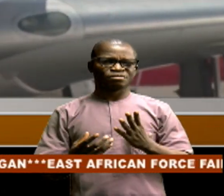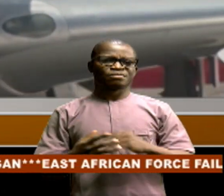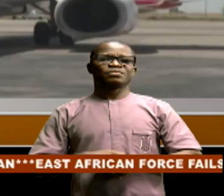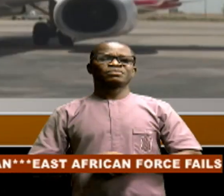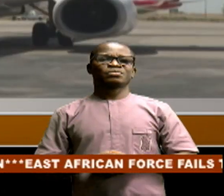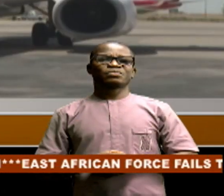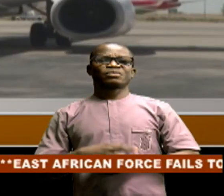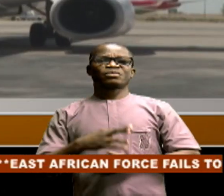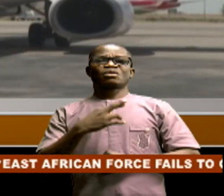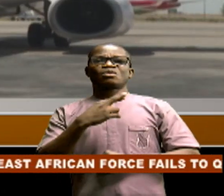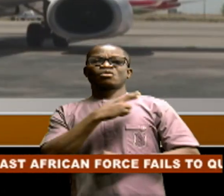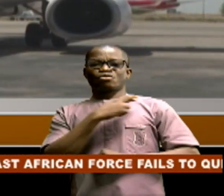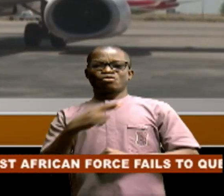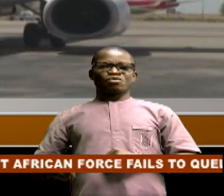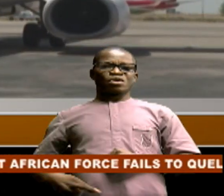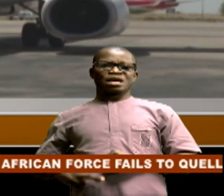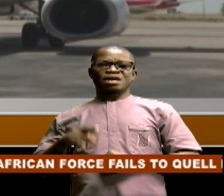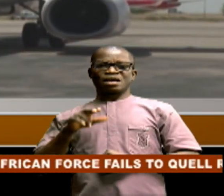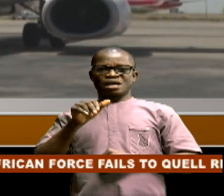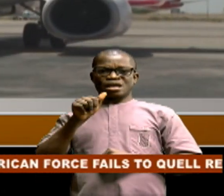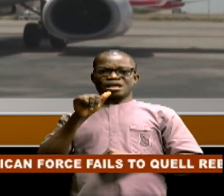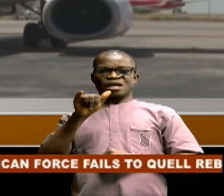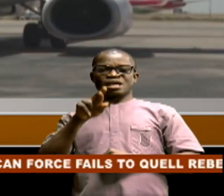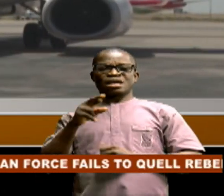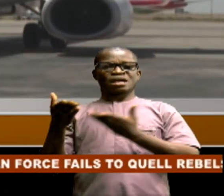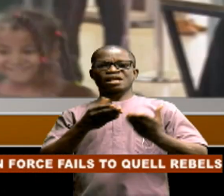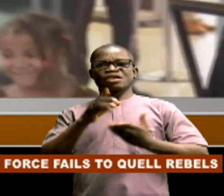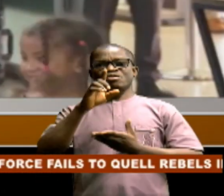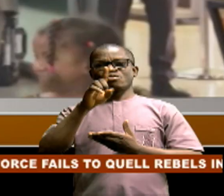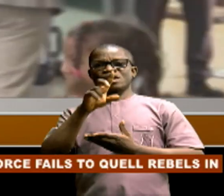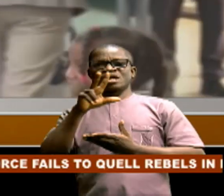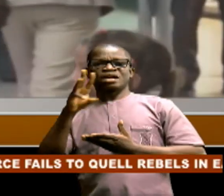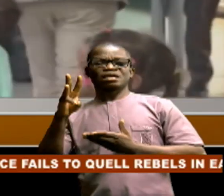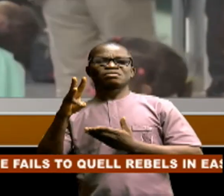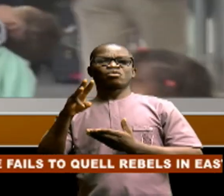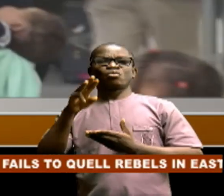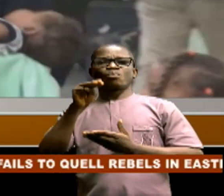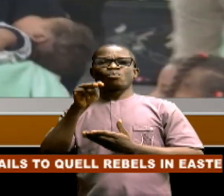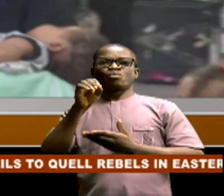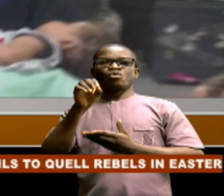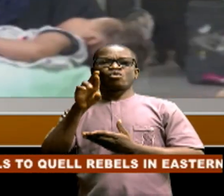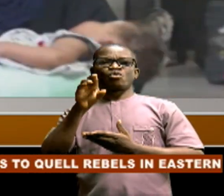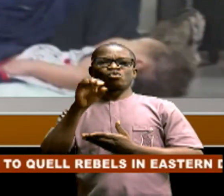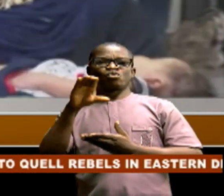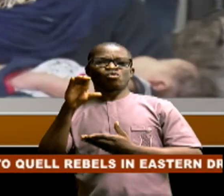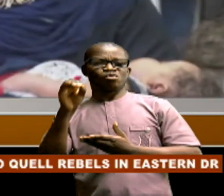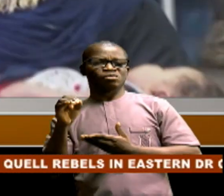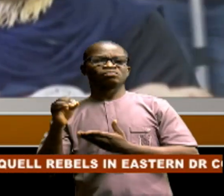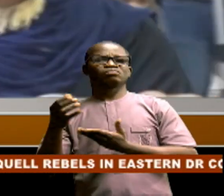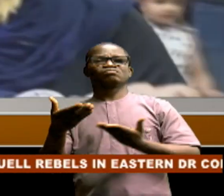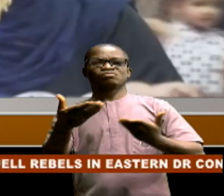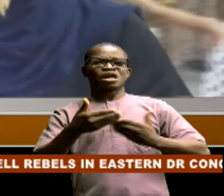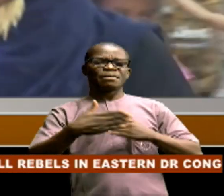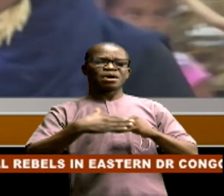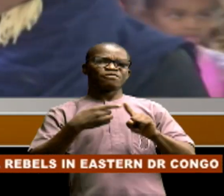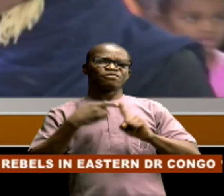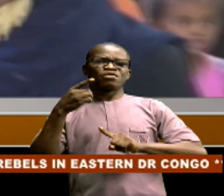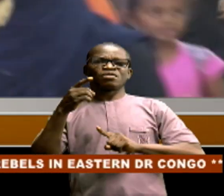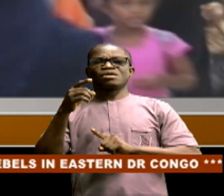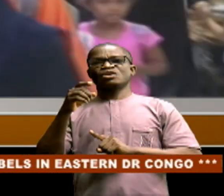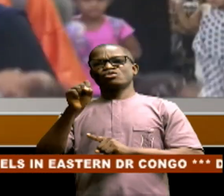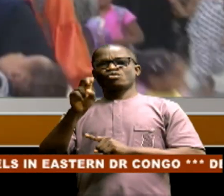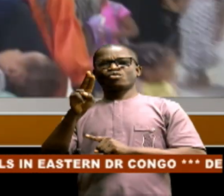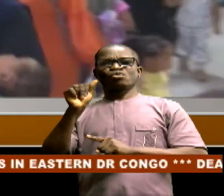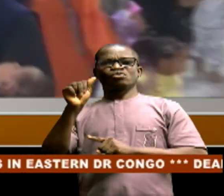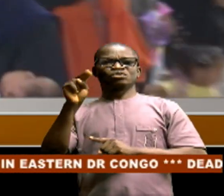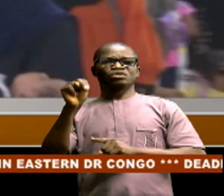A Royal Air Morocco flight carrying 136 Moroccan nationals evacuated from Sudan arrived at Casablanca International